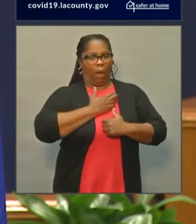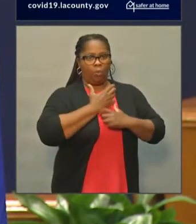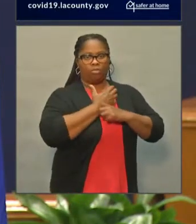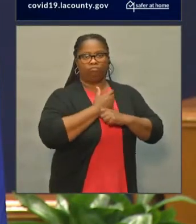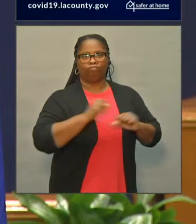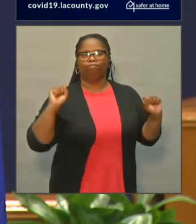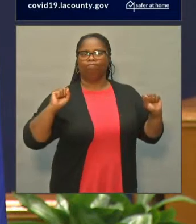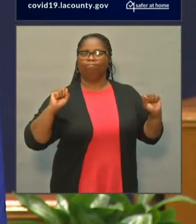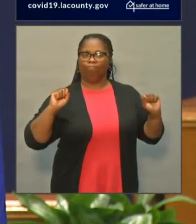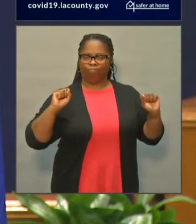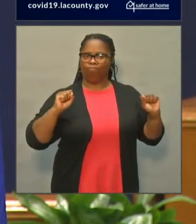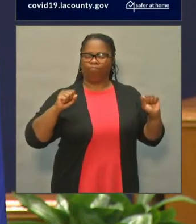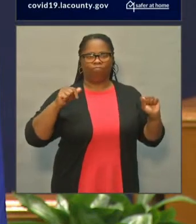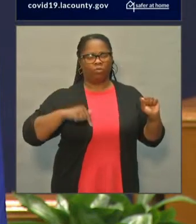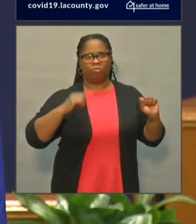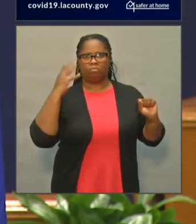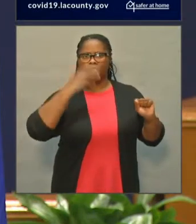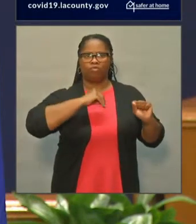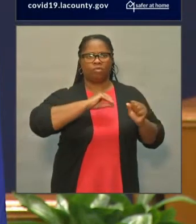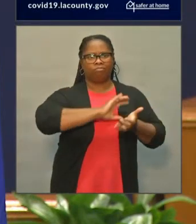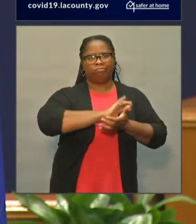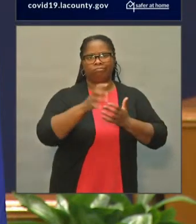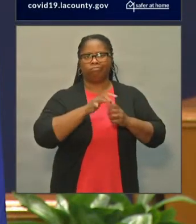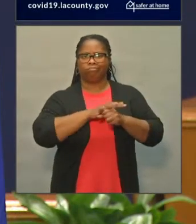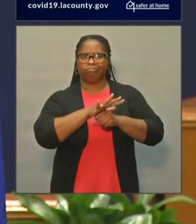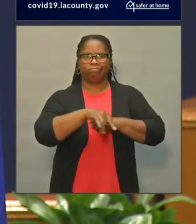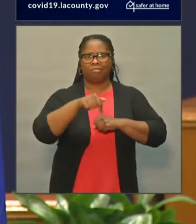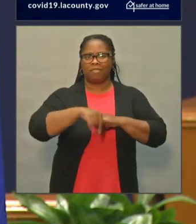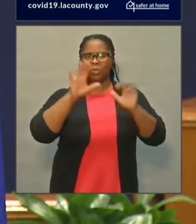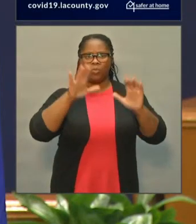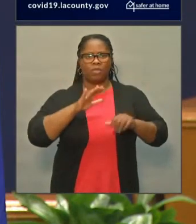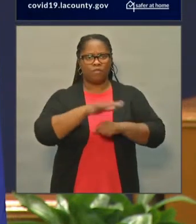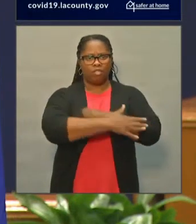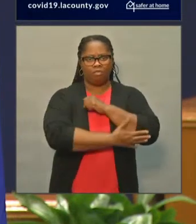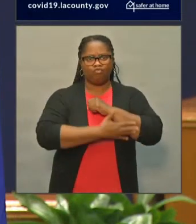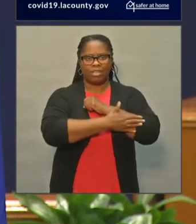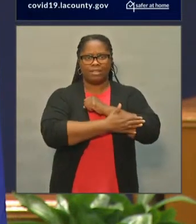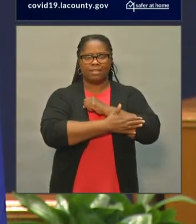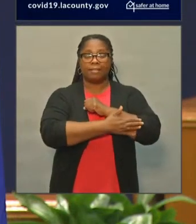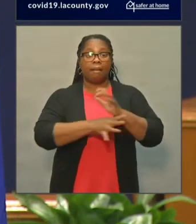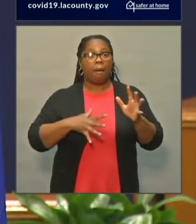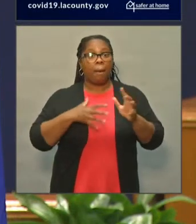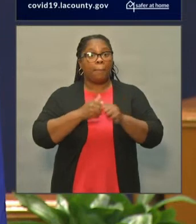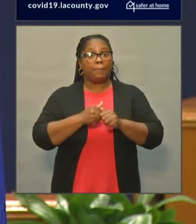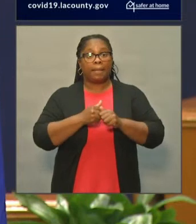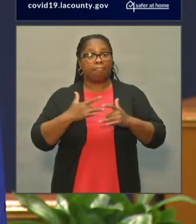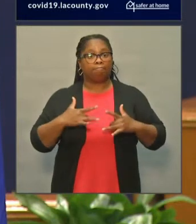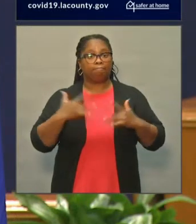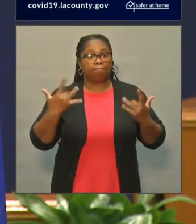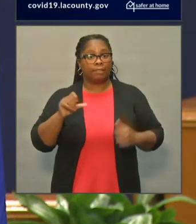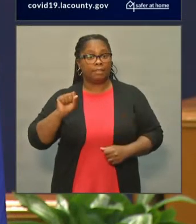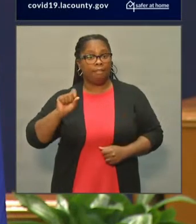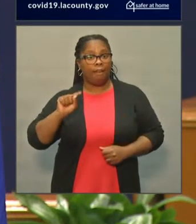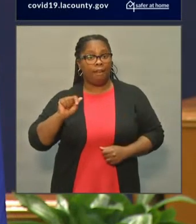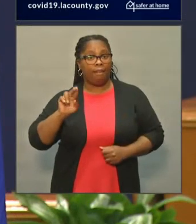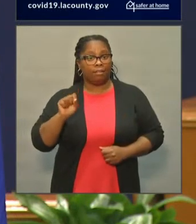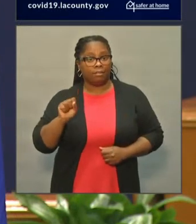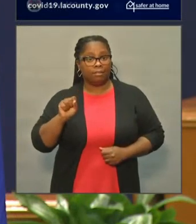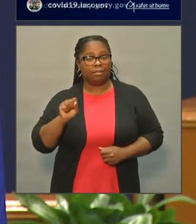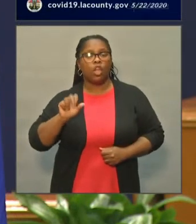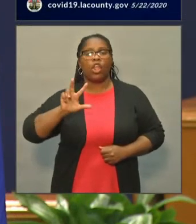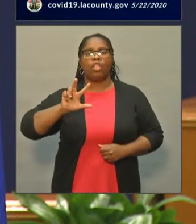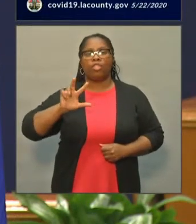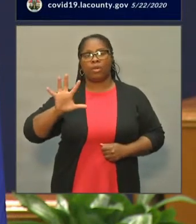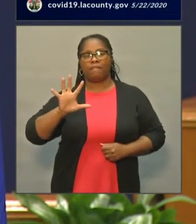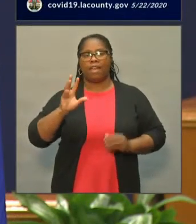bounty of this wonderful country we live in. To update you on our current status, I'm sad to report 35 additional people